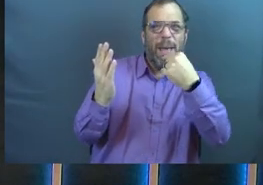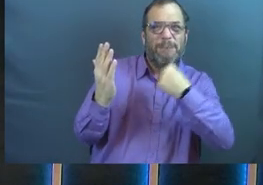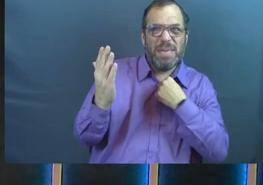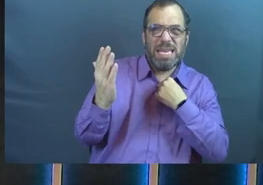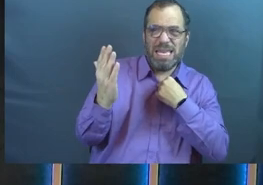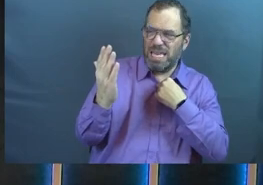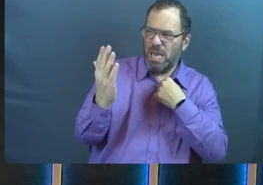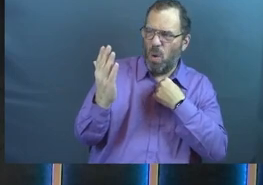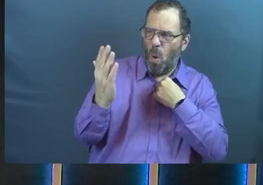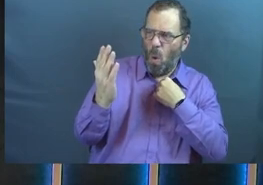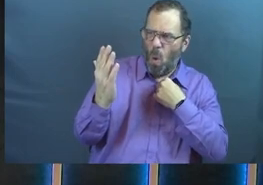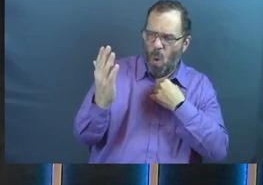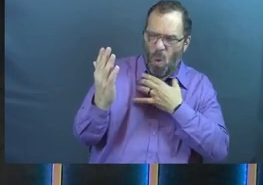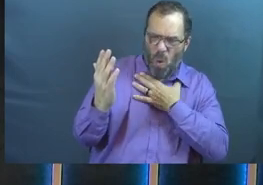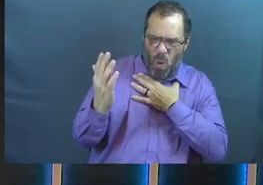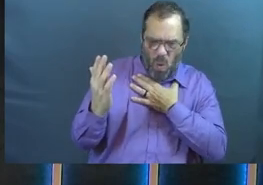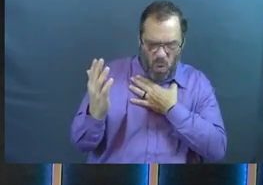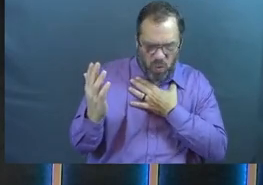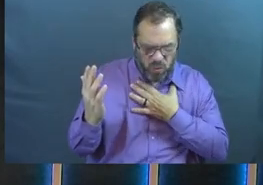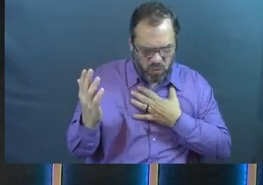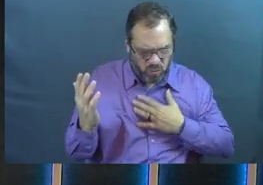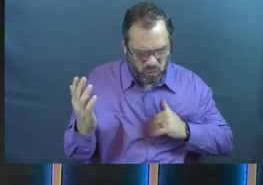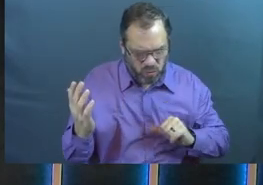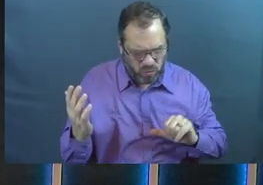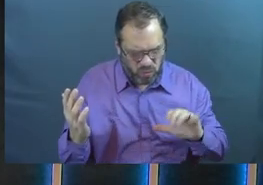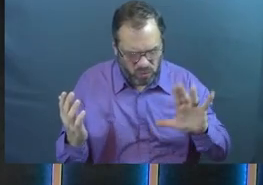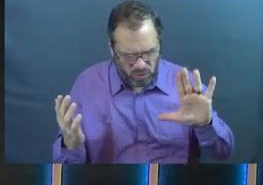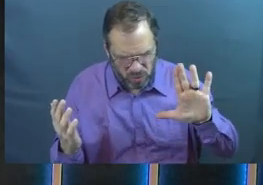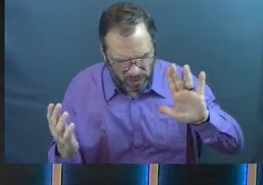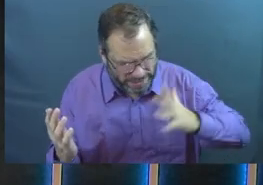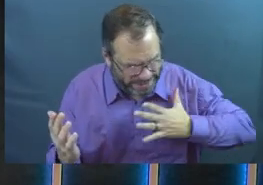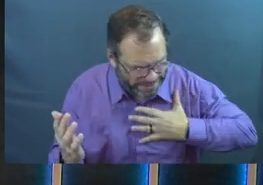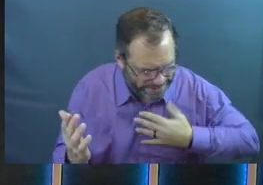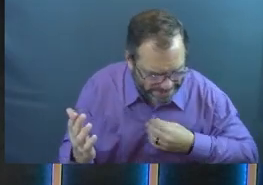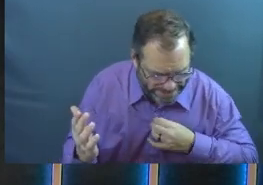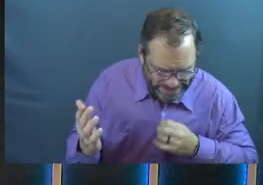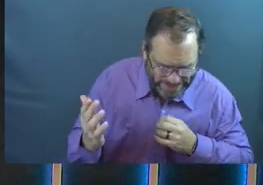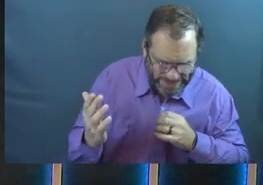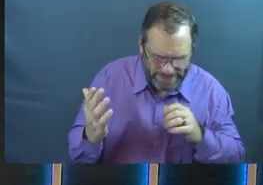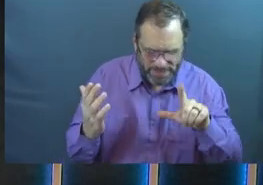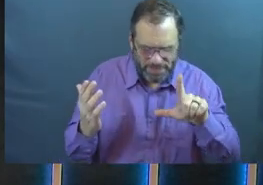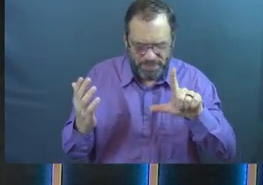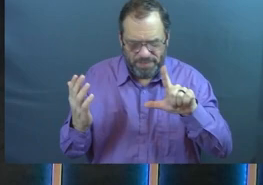Yes. Where you start to humble, you start to surrender. You start to learn to love.